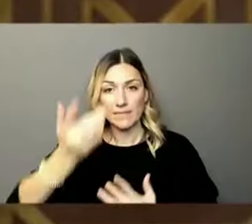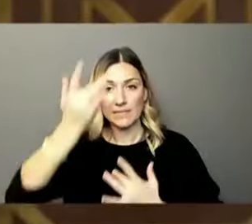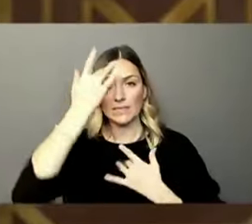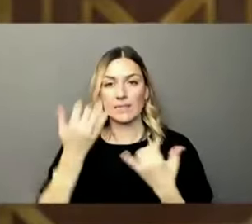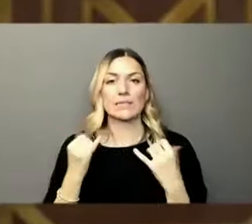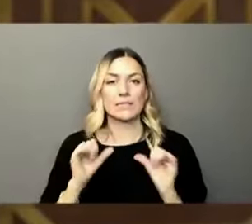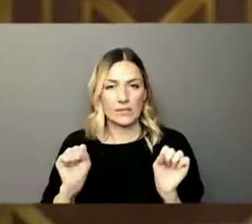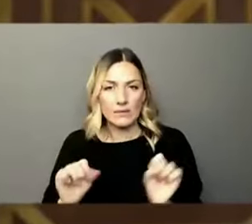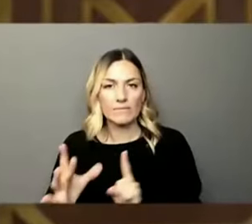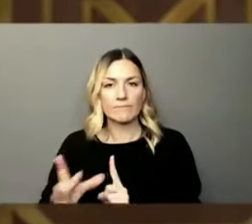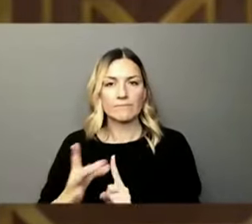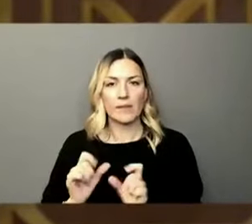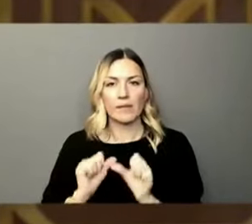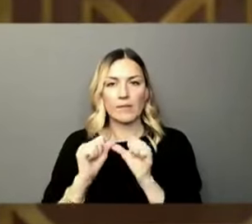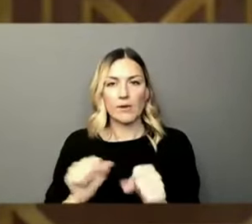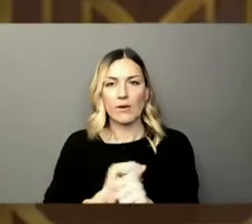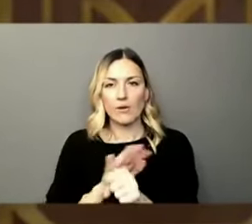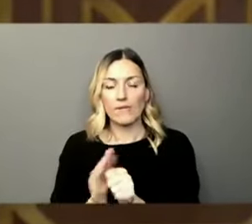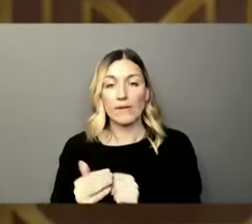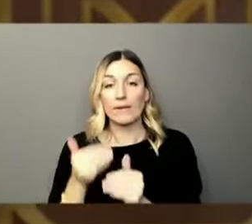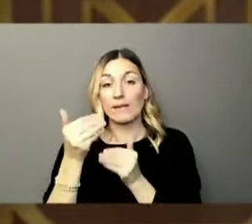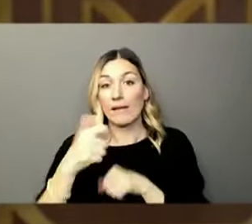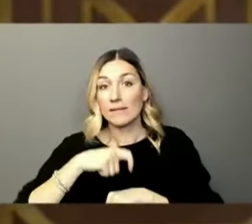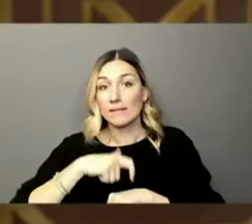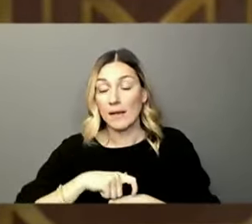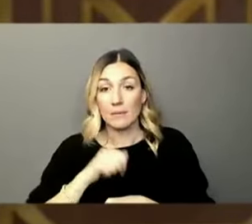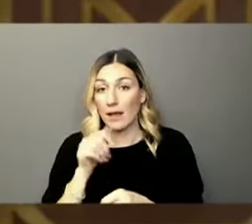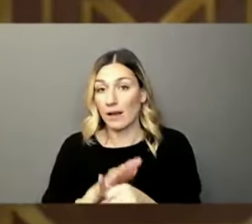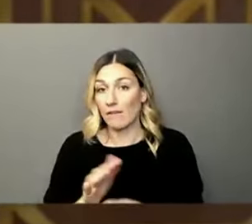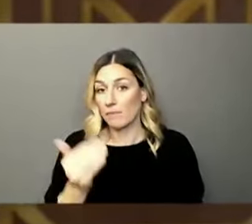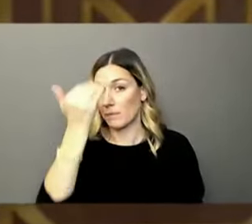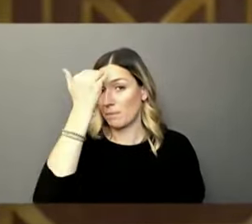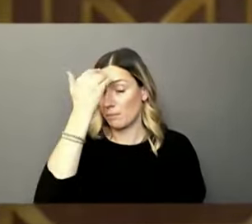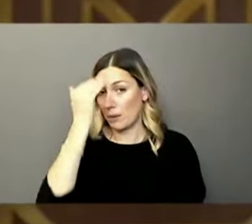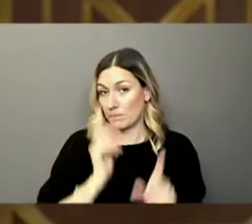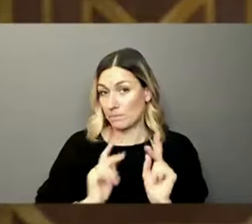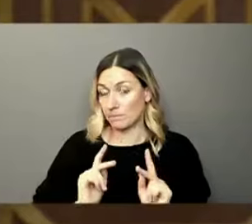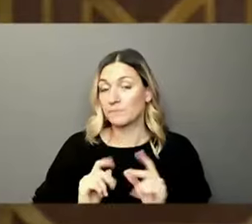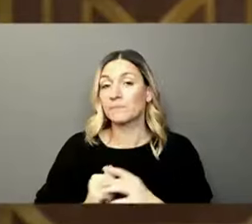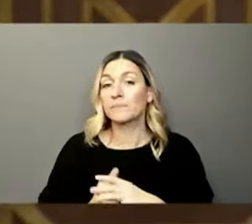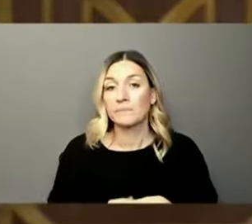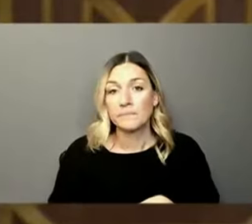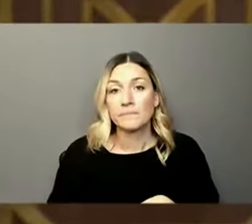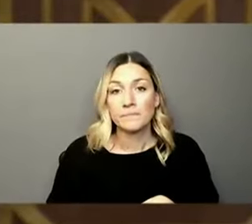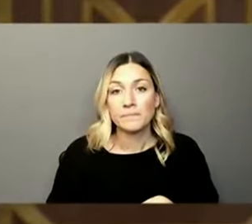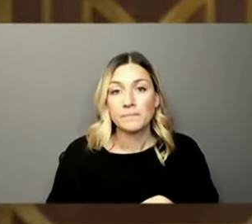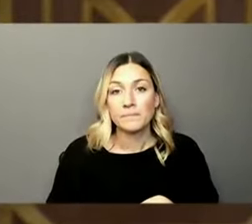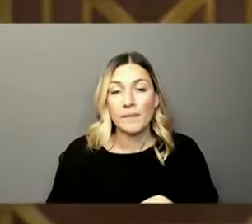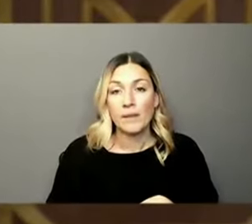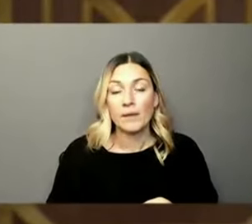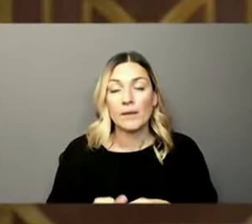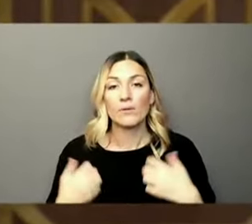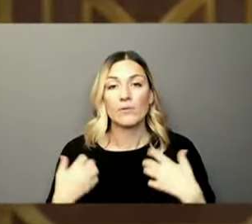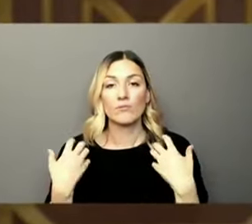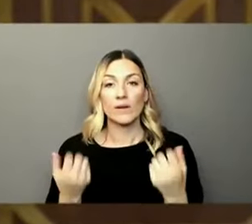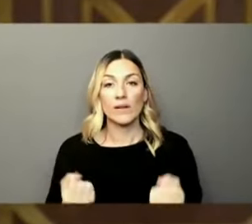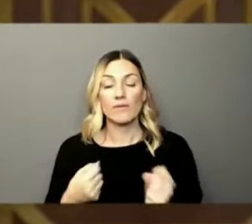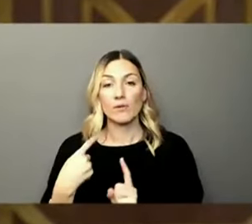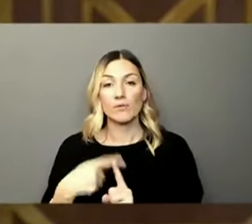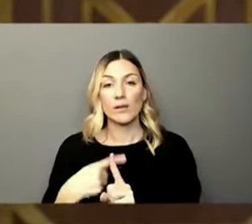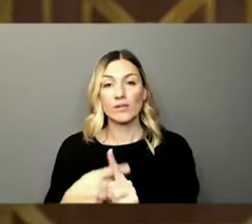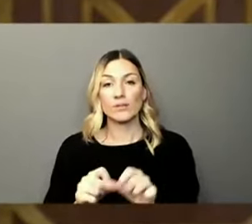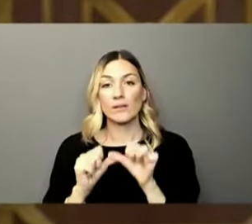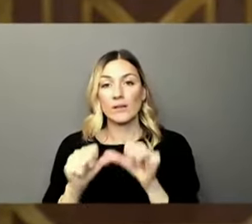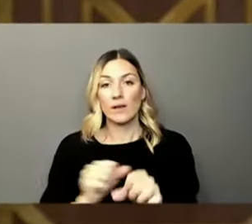COVID after reinfection. And I don't think enough people really know this fact or know about this. Recovery rates of long COVID